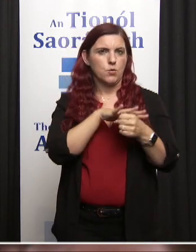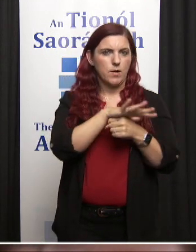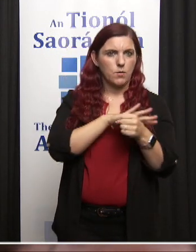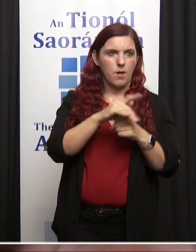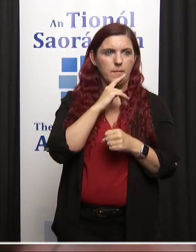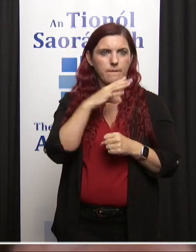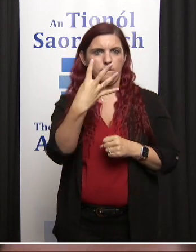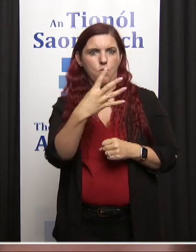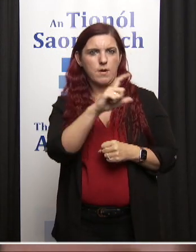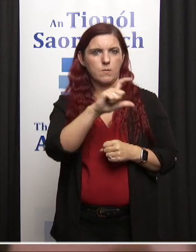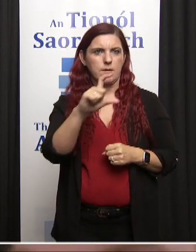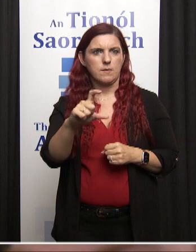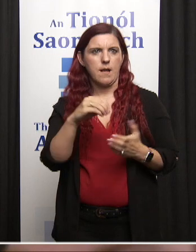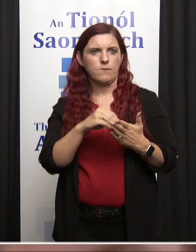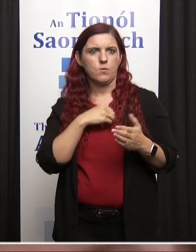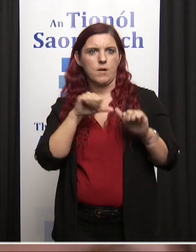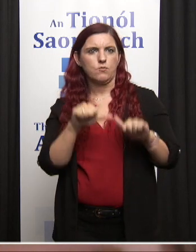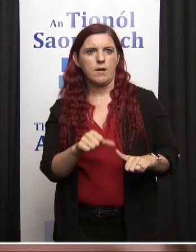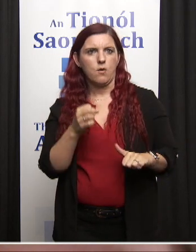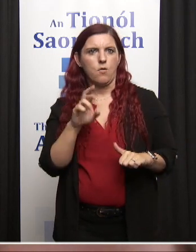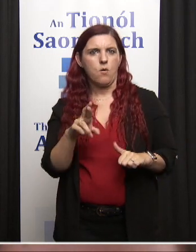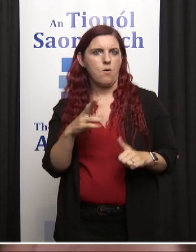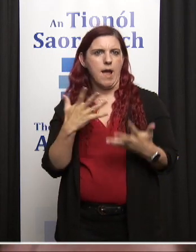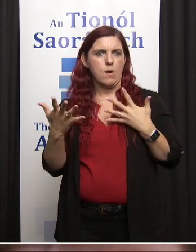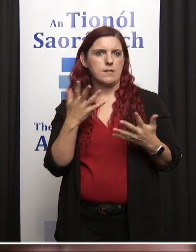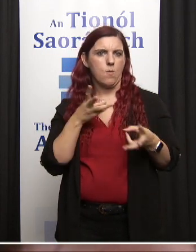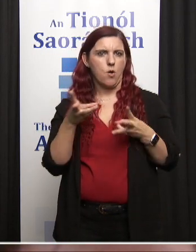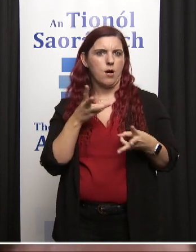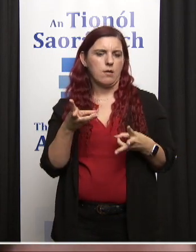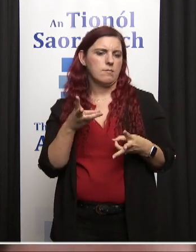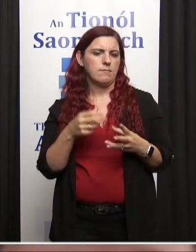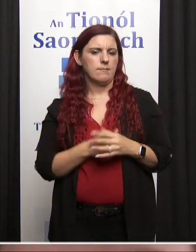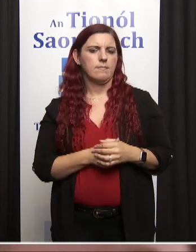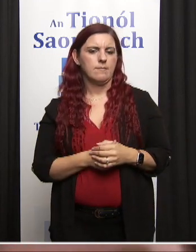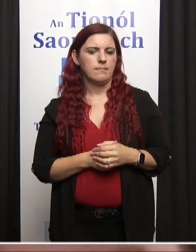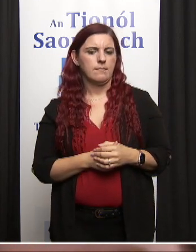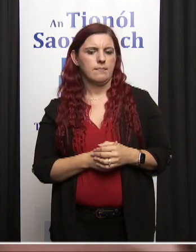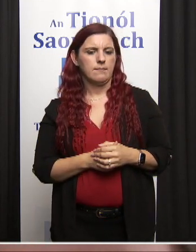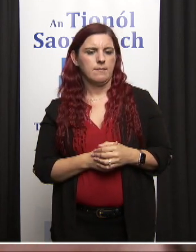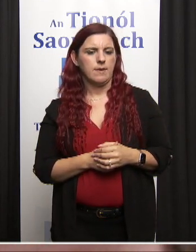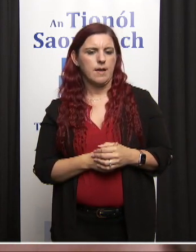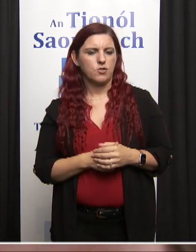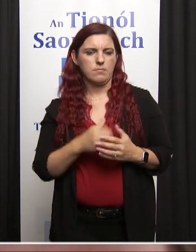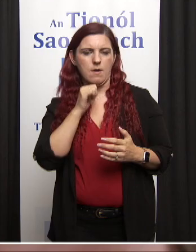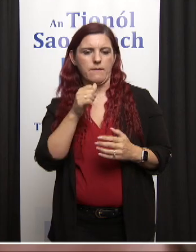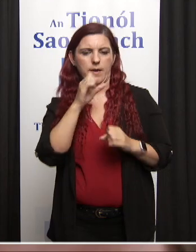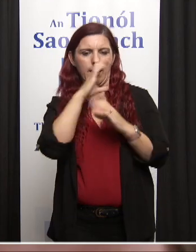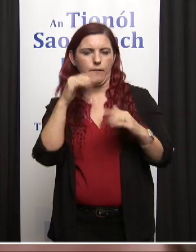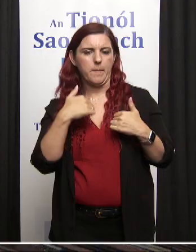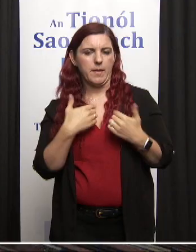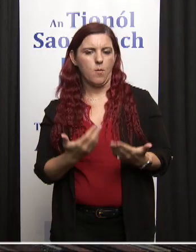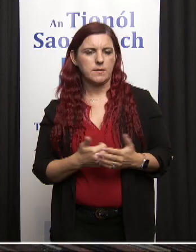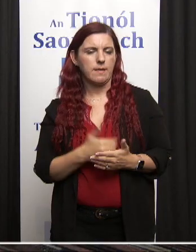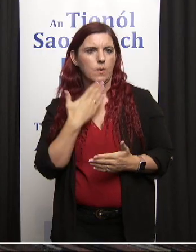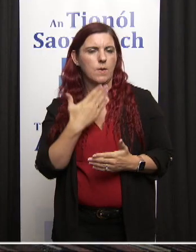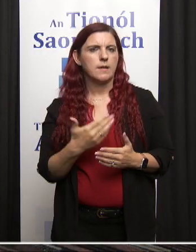councils would have to agree, or how exactly would that be done? I don't think that's been very clear to date. Thank you. Okay,